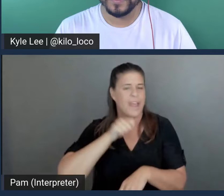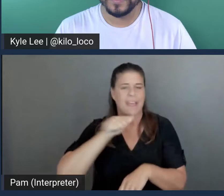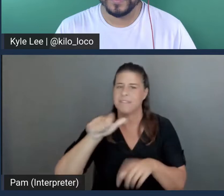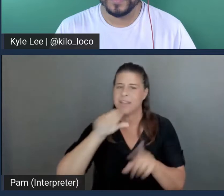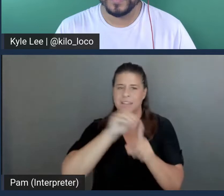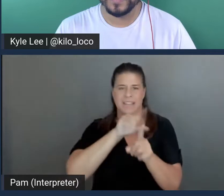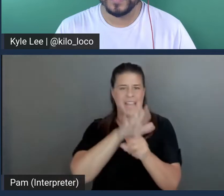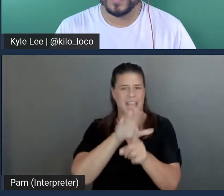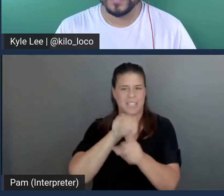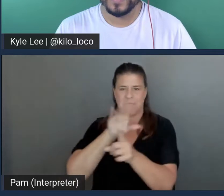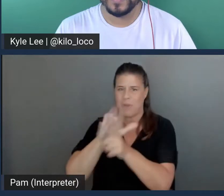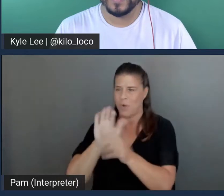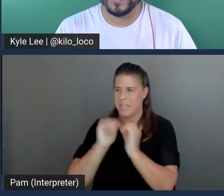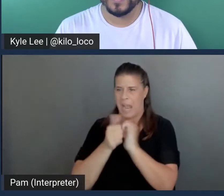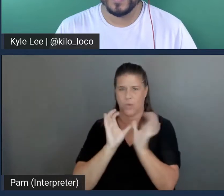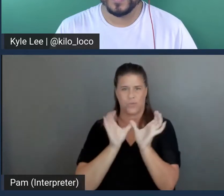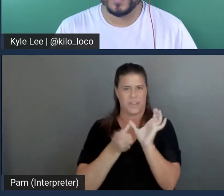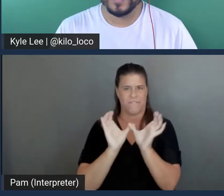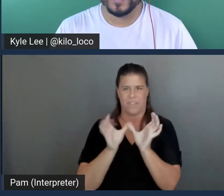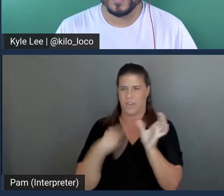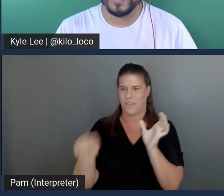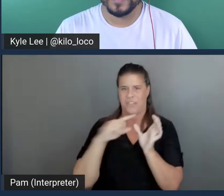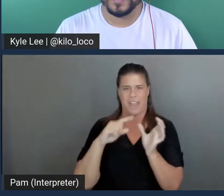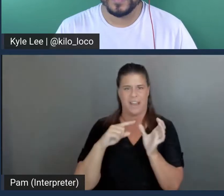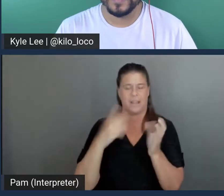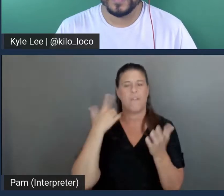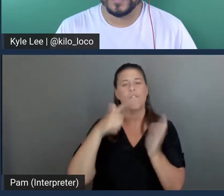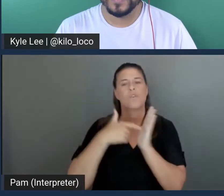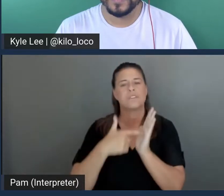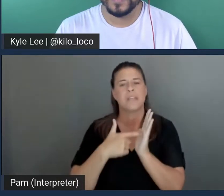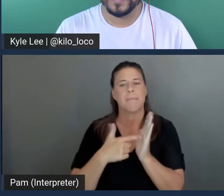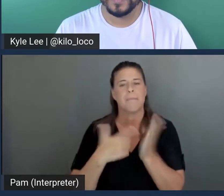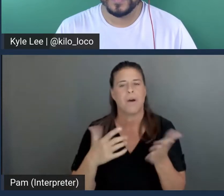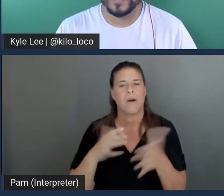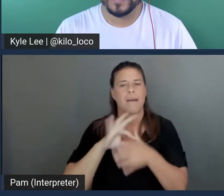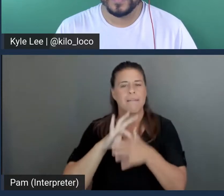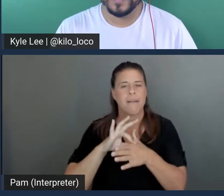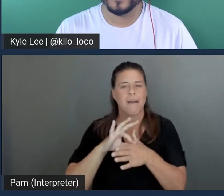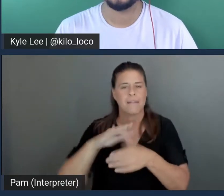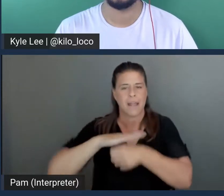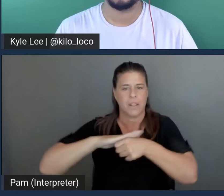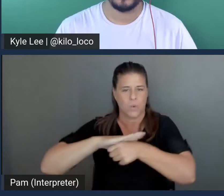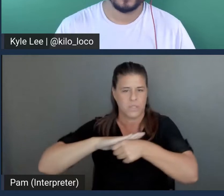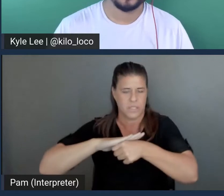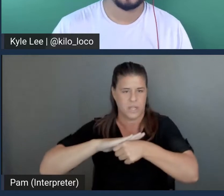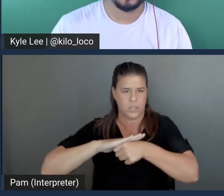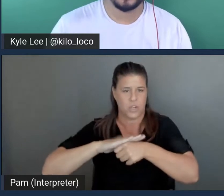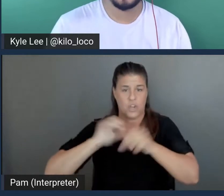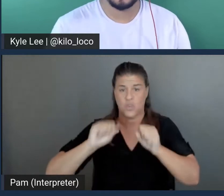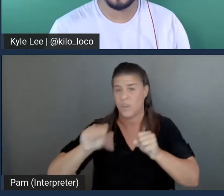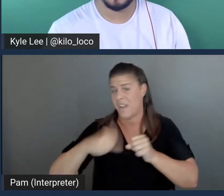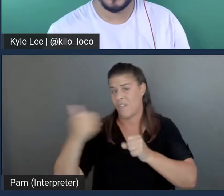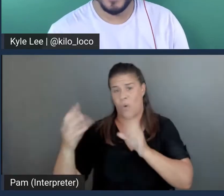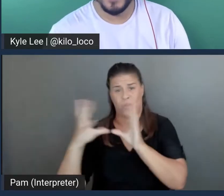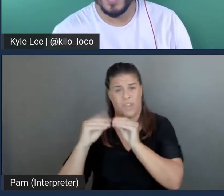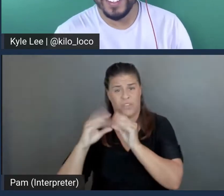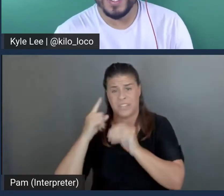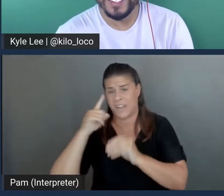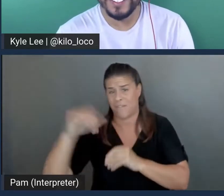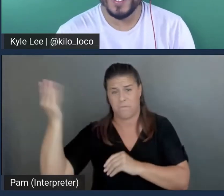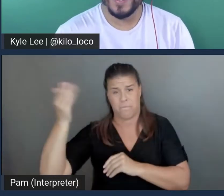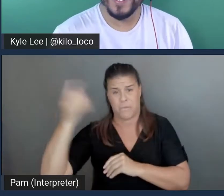expose how to configure them, like a great example is content localization. We can have a whole nother session about that some other